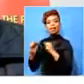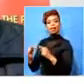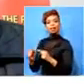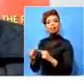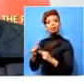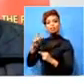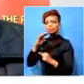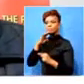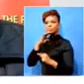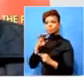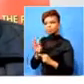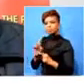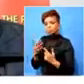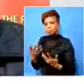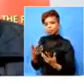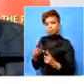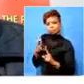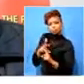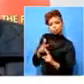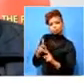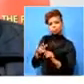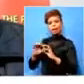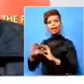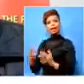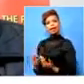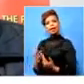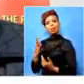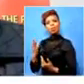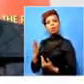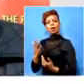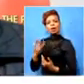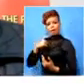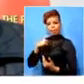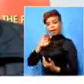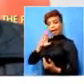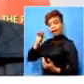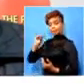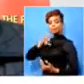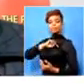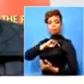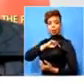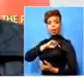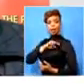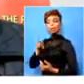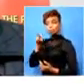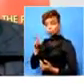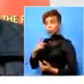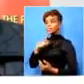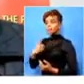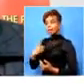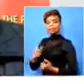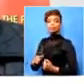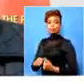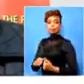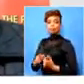of discipline or punitive action, Mr. Mashilo? And I ask this because you spoke about the Commission